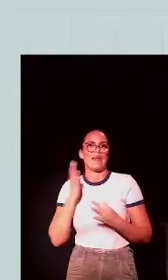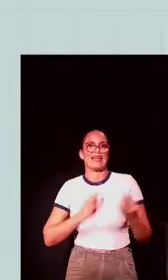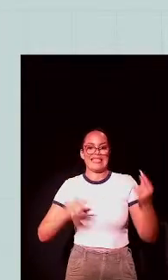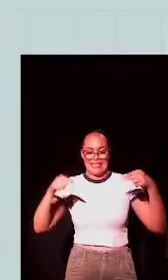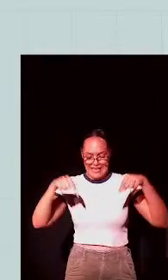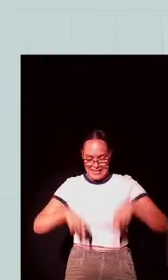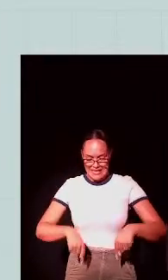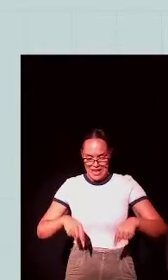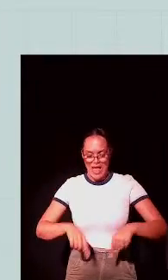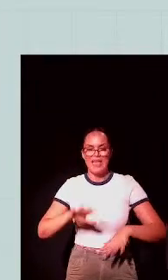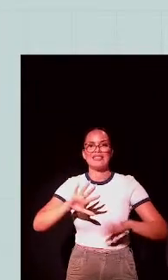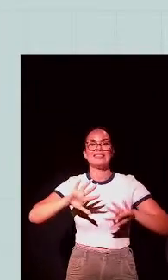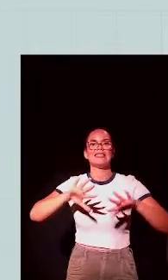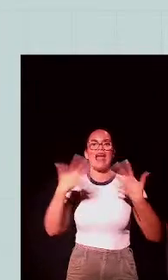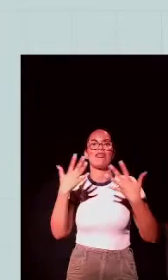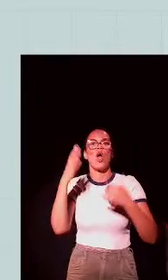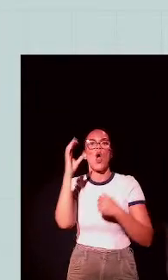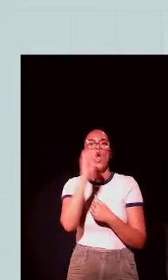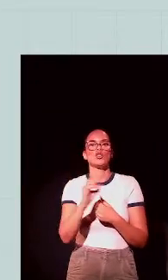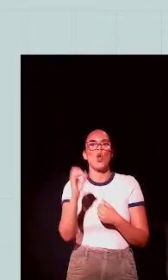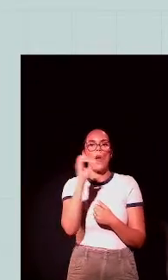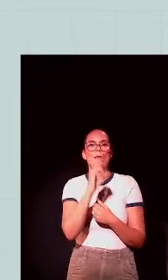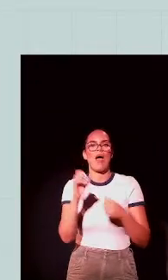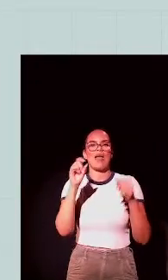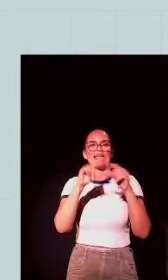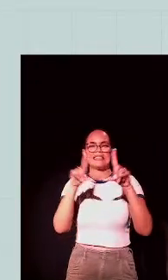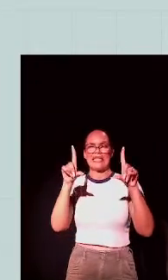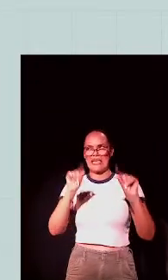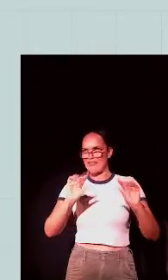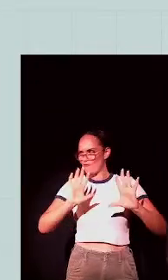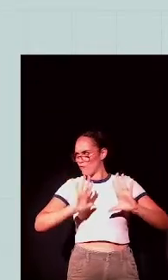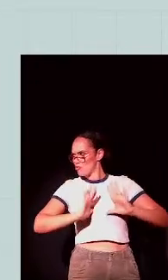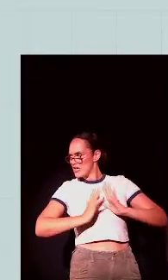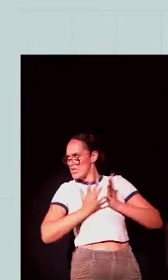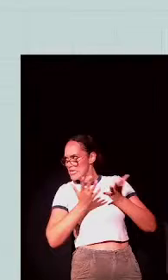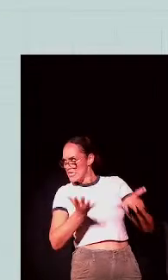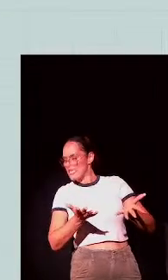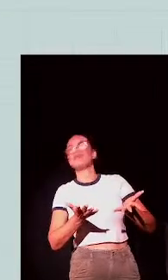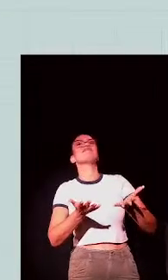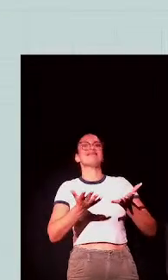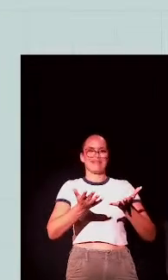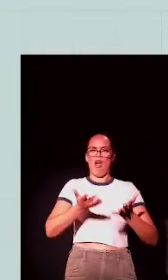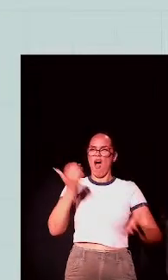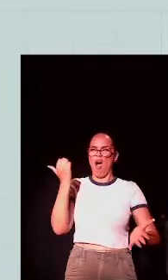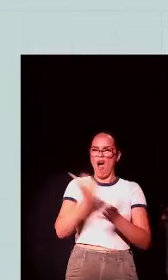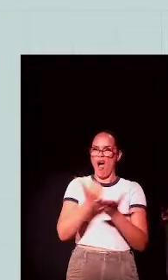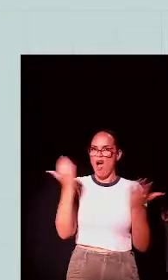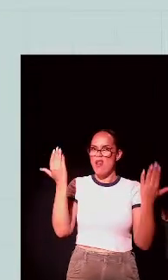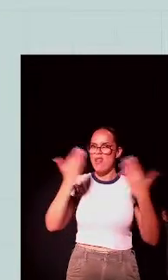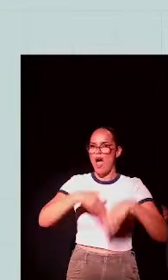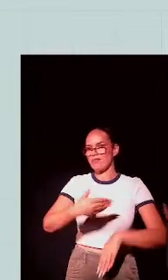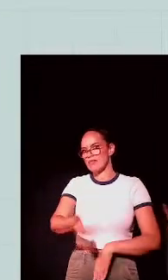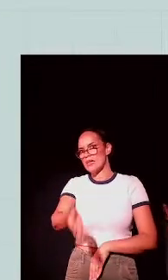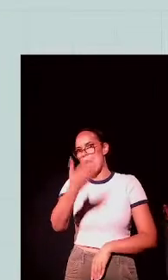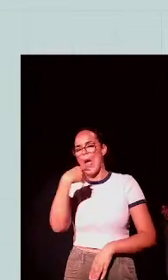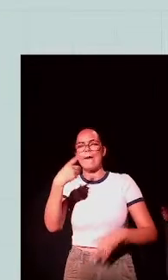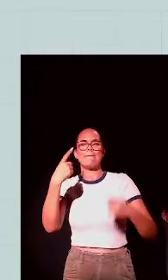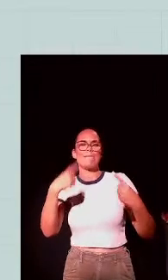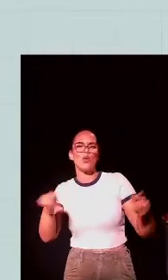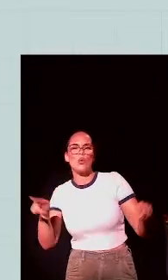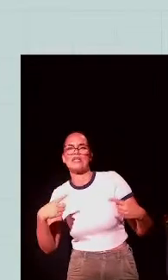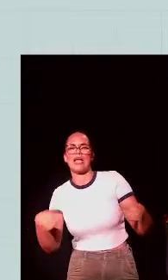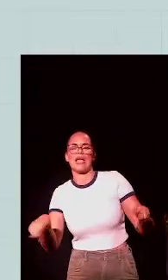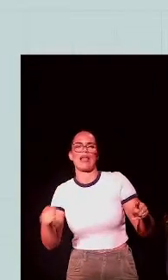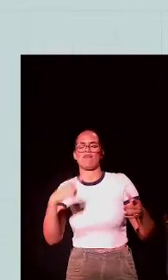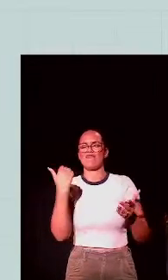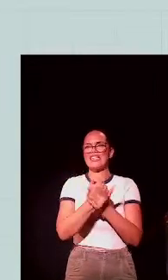on the 10th of October. Tickets are free. And yeah, it's going to be an awesome night. It really is. It's going to be a night of music and all sorts of cool